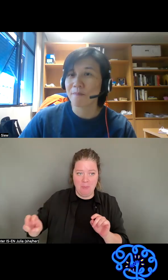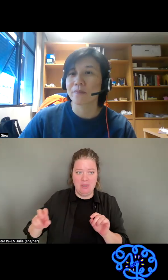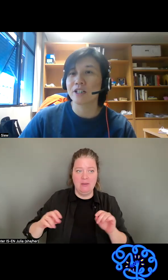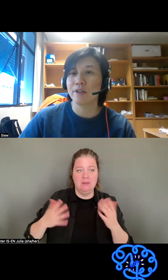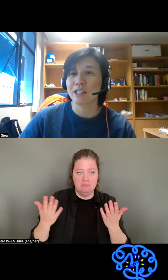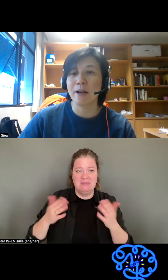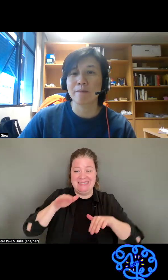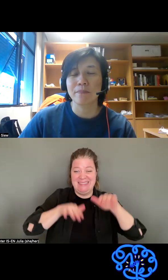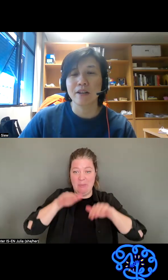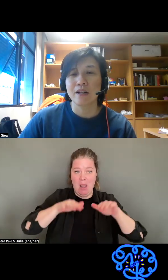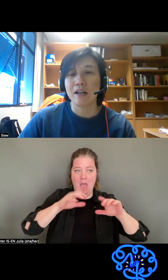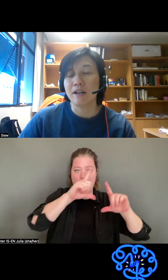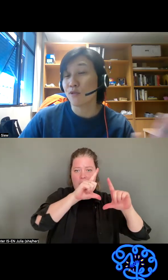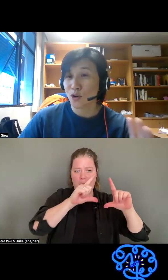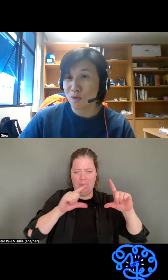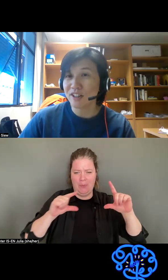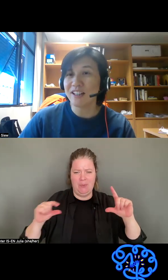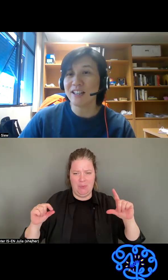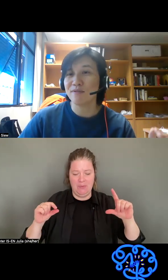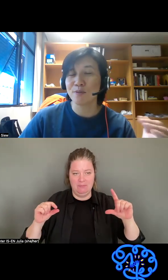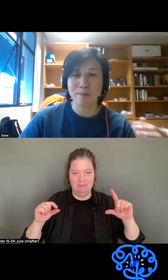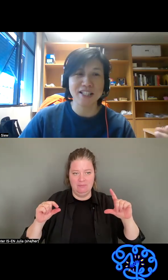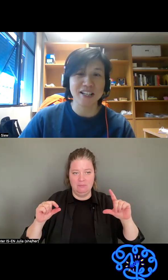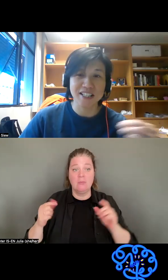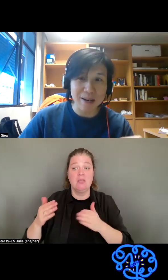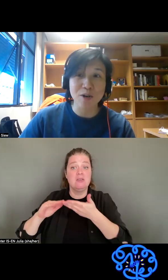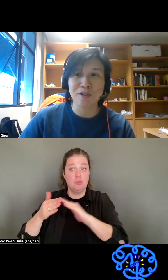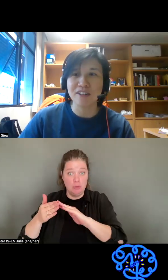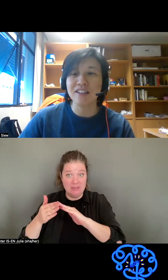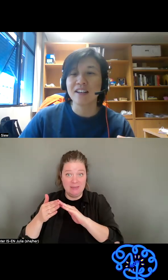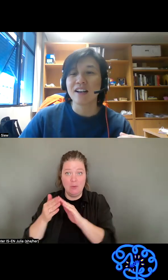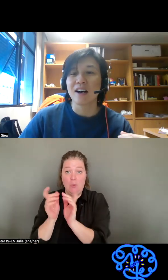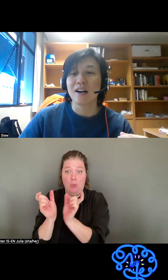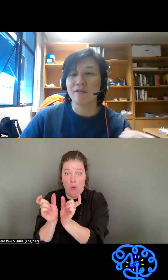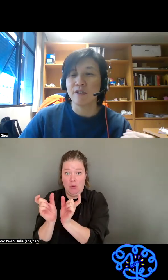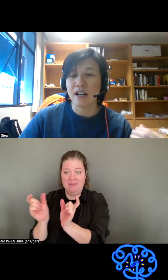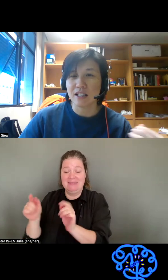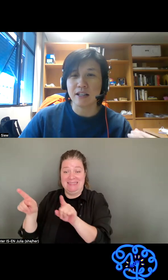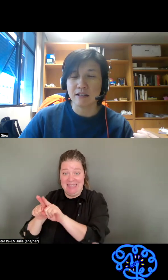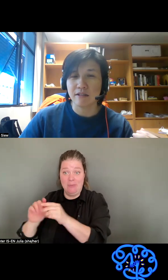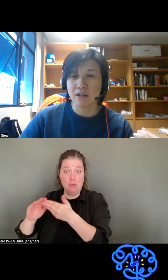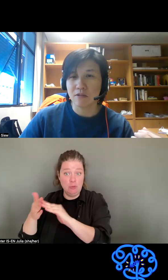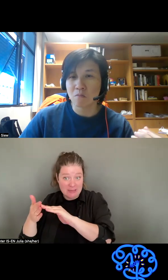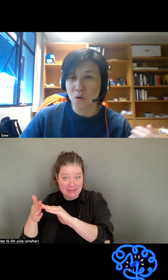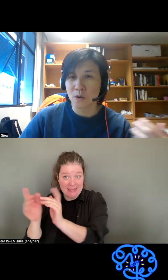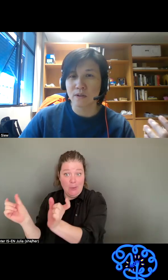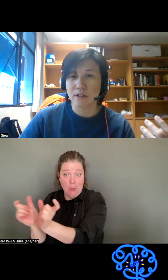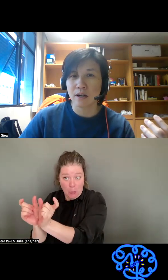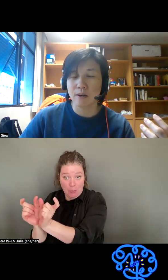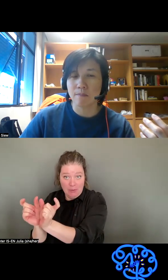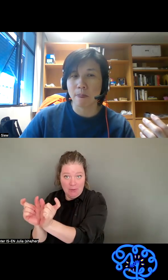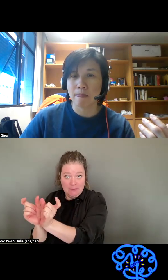down, as you expect. And then for community, if the word pairs are in the same community, we actually got